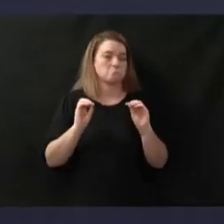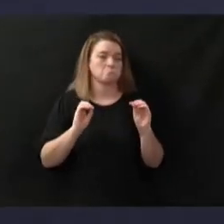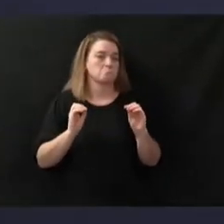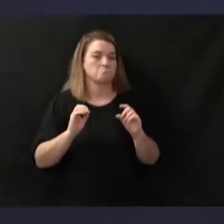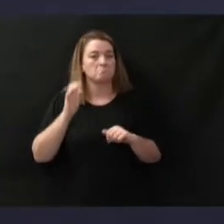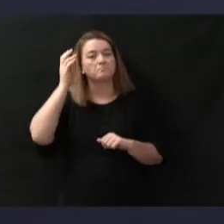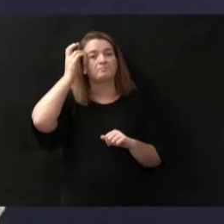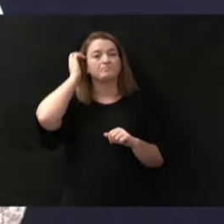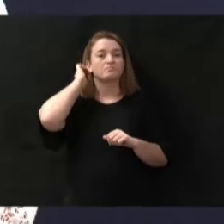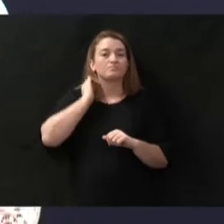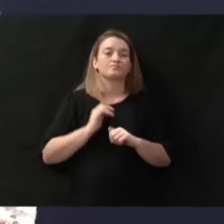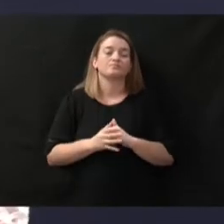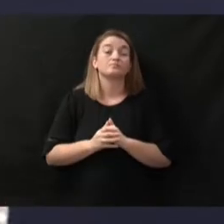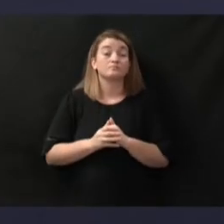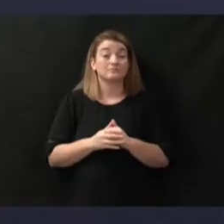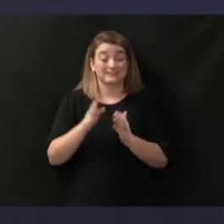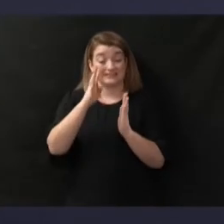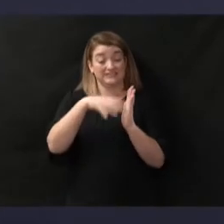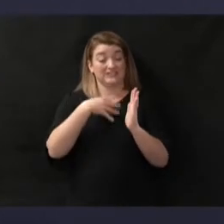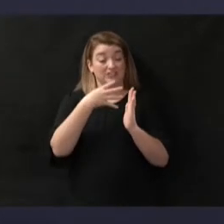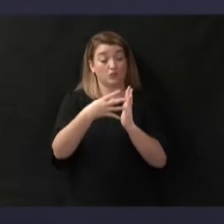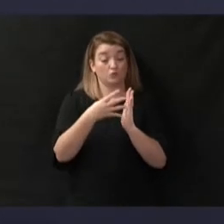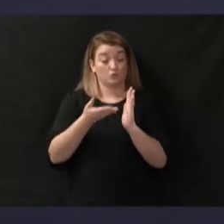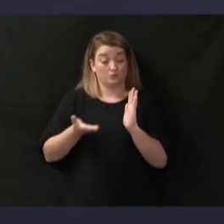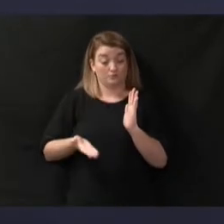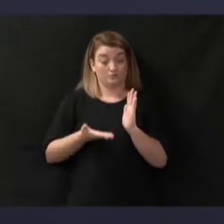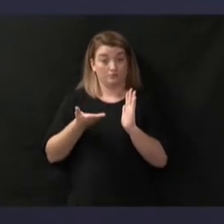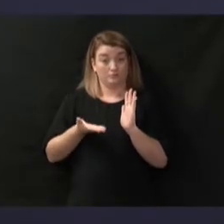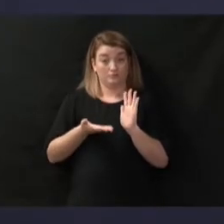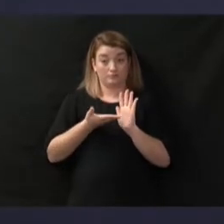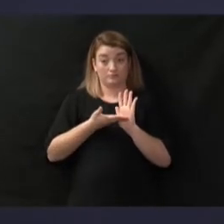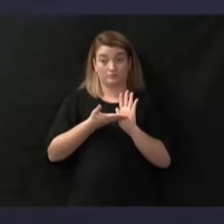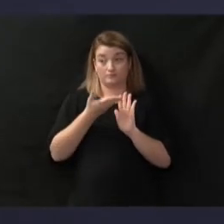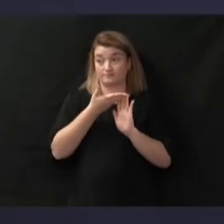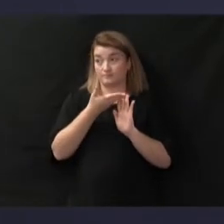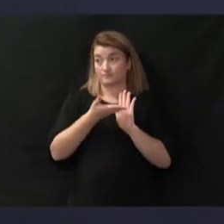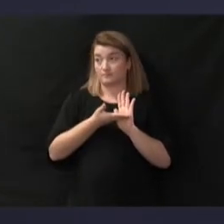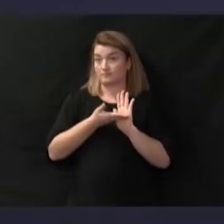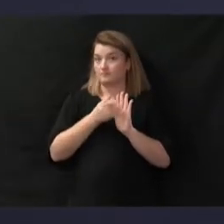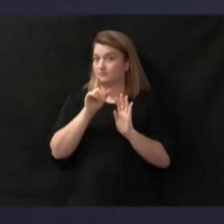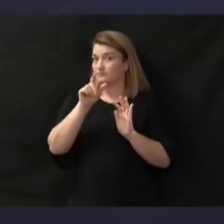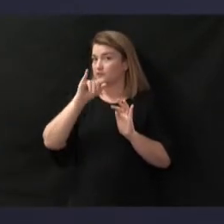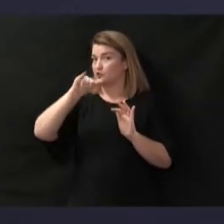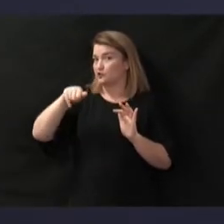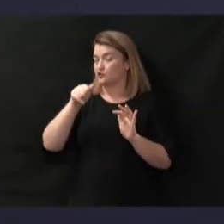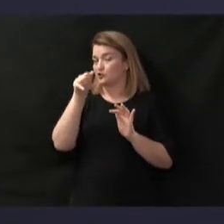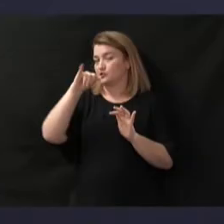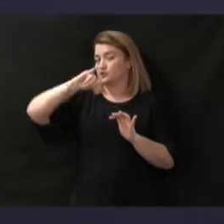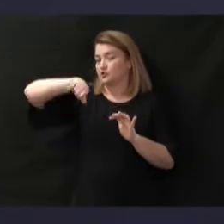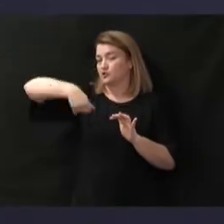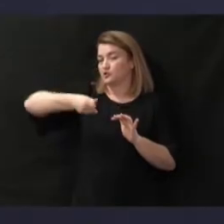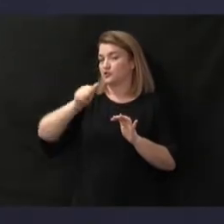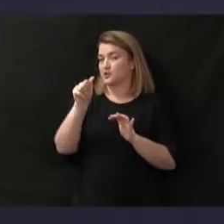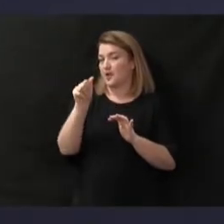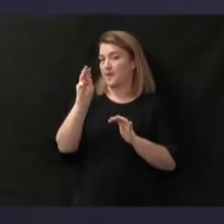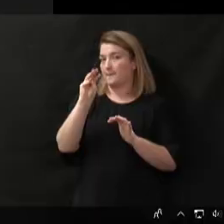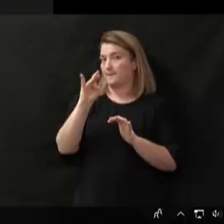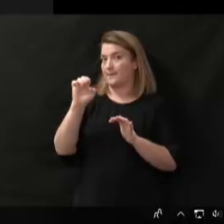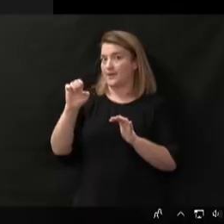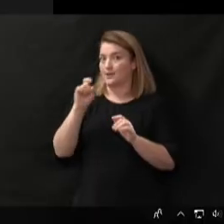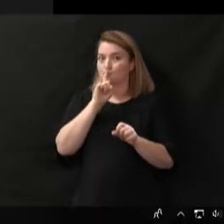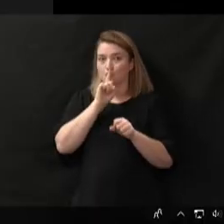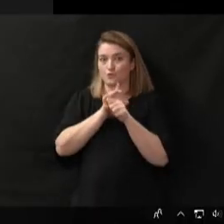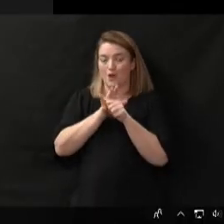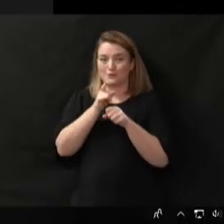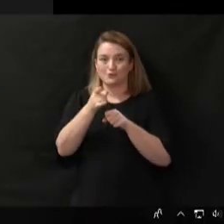our schedule, we, as Jamie promised you in the morning, you're going to be doing lots of